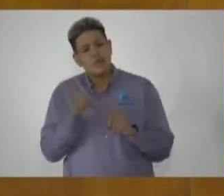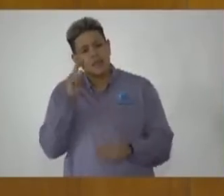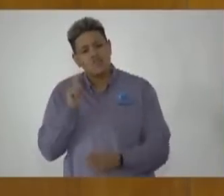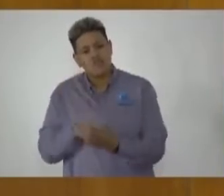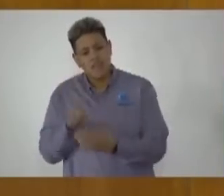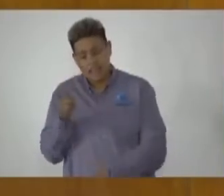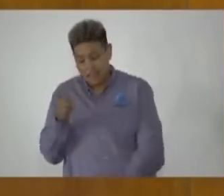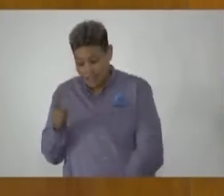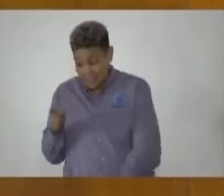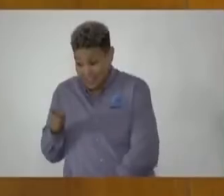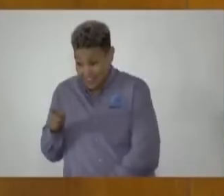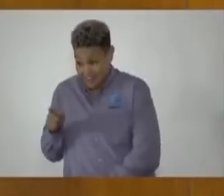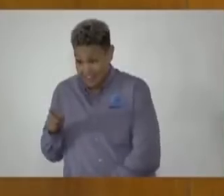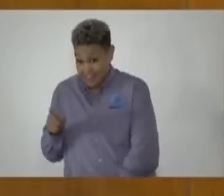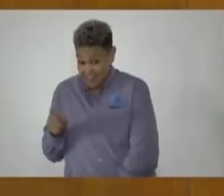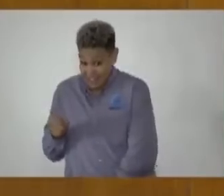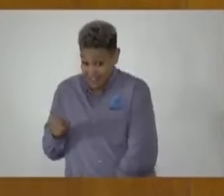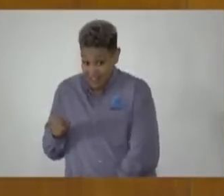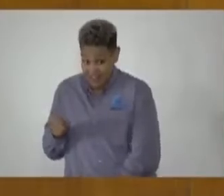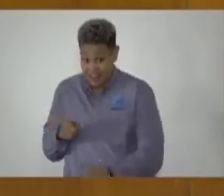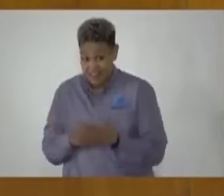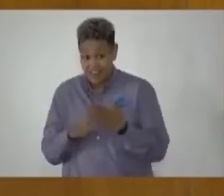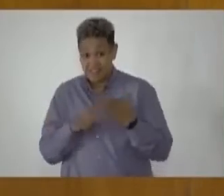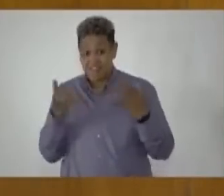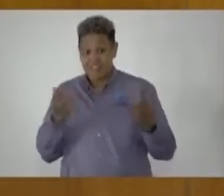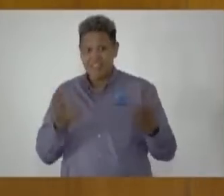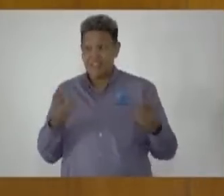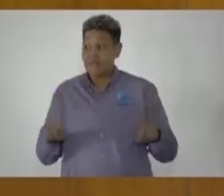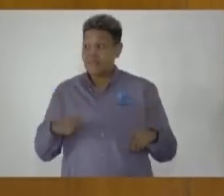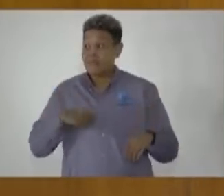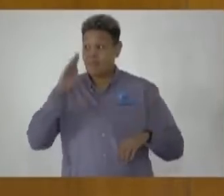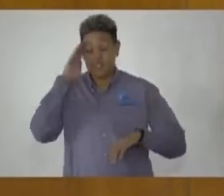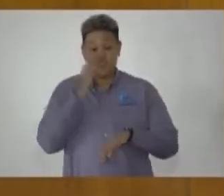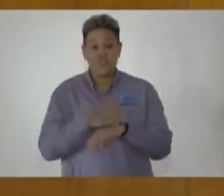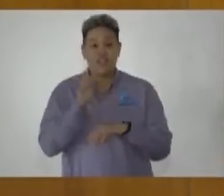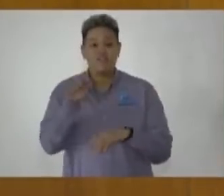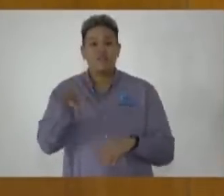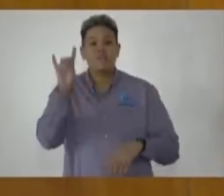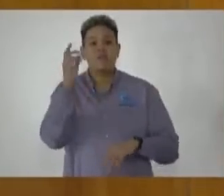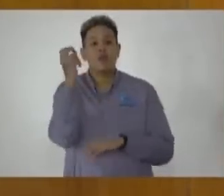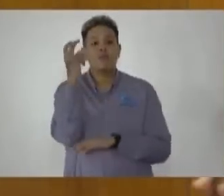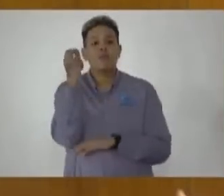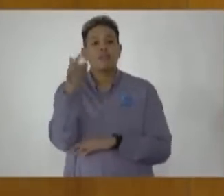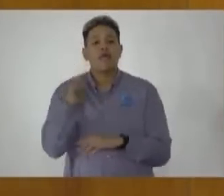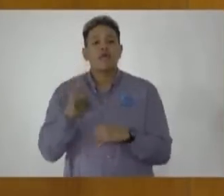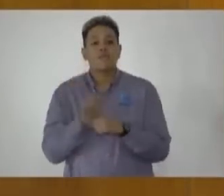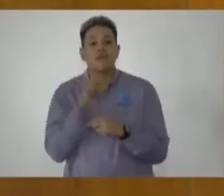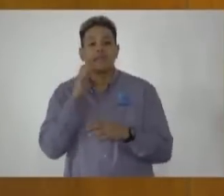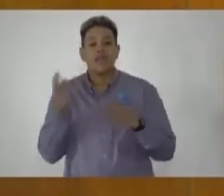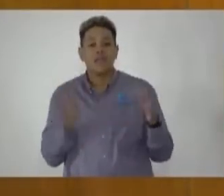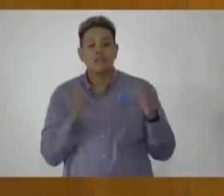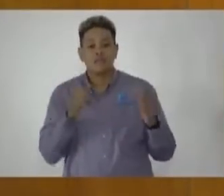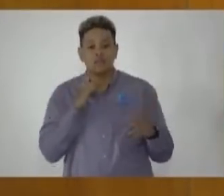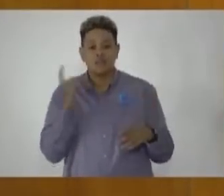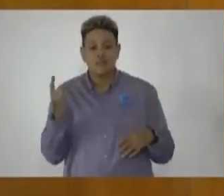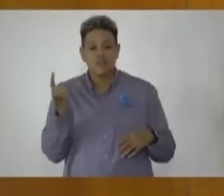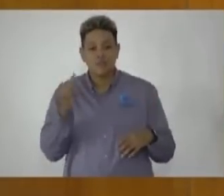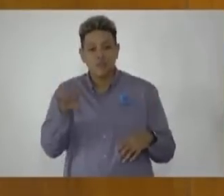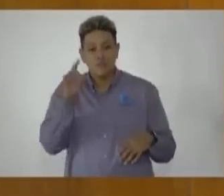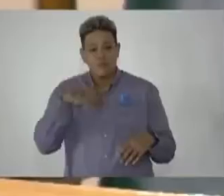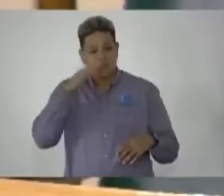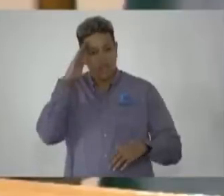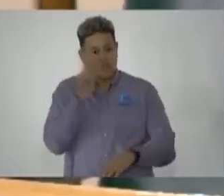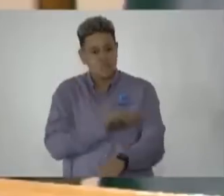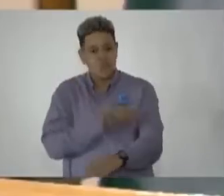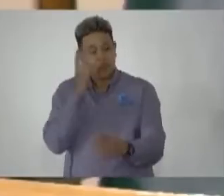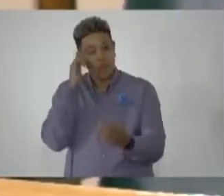that the debate is taking place today, my son needs to be picked up at midday, and I'm making an arrangement for somebody to pick up my son because school closes